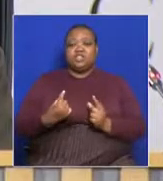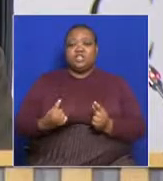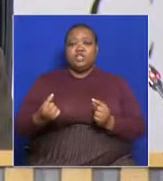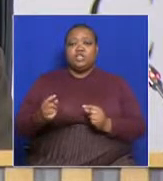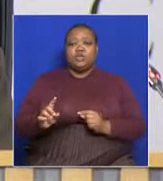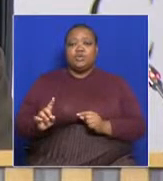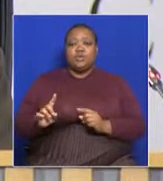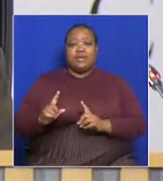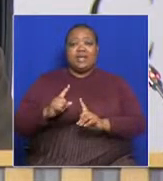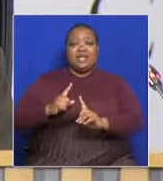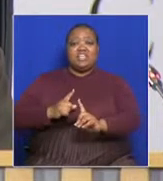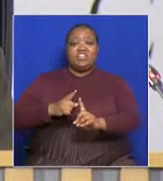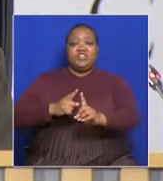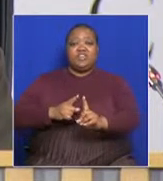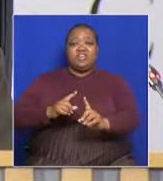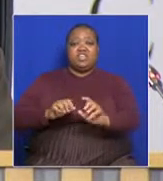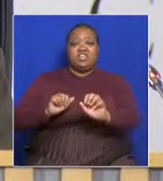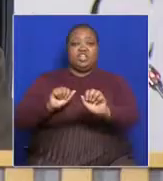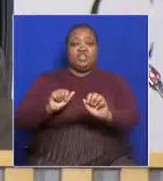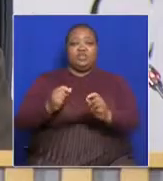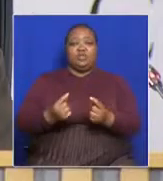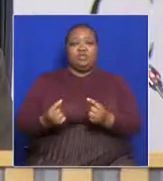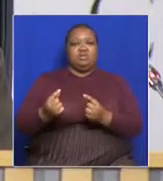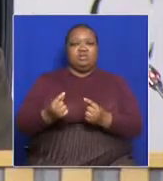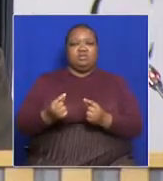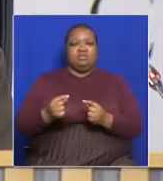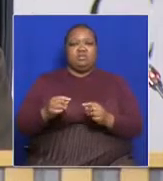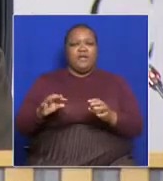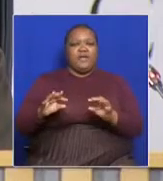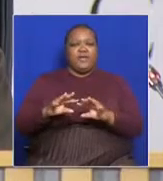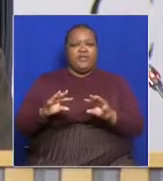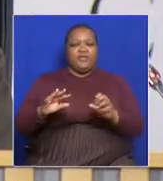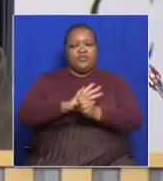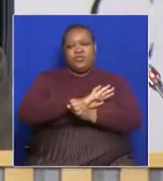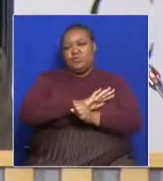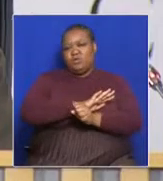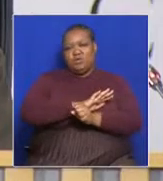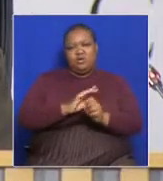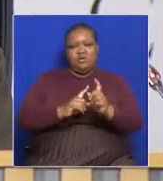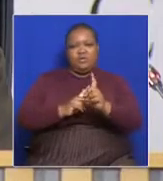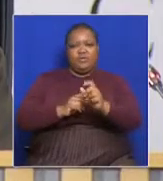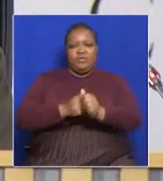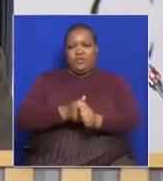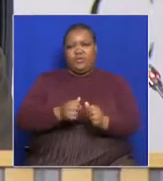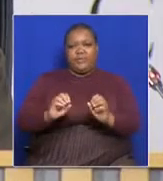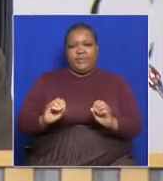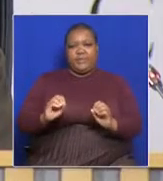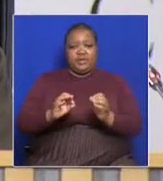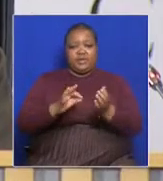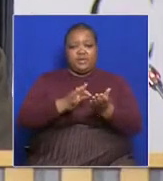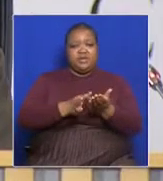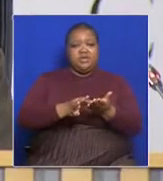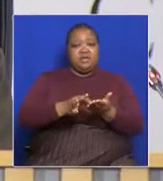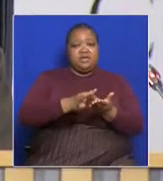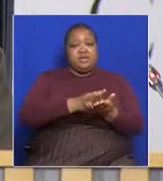instructions. Not even completely, Commissioner, because my instructions was for him to take the sample to the lab. So he did